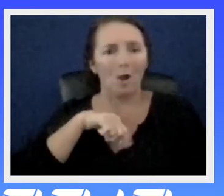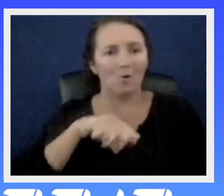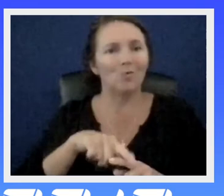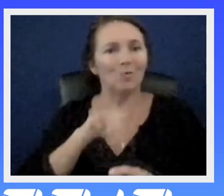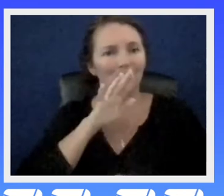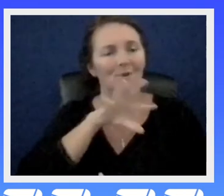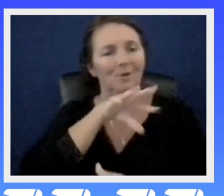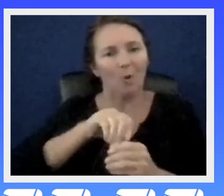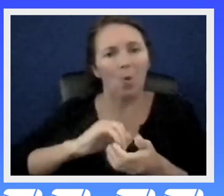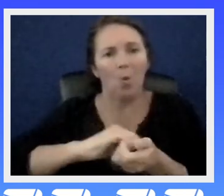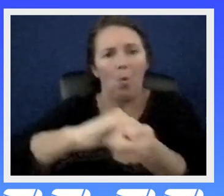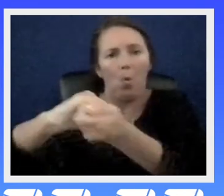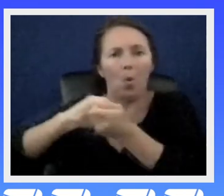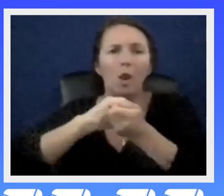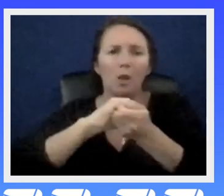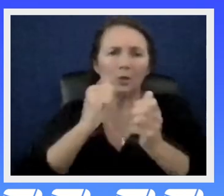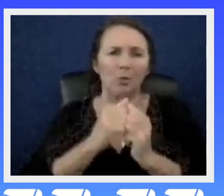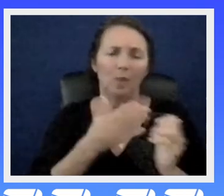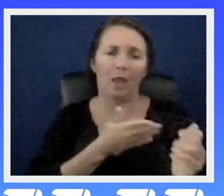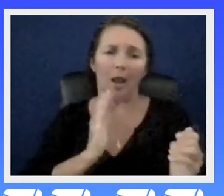and in community.